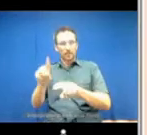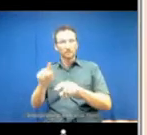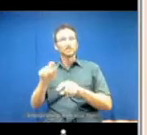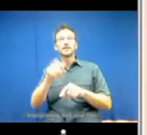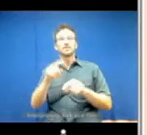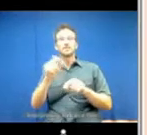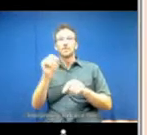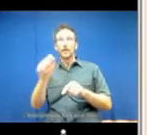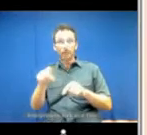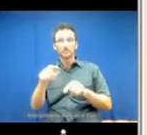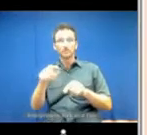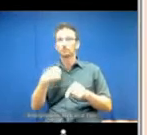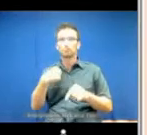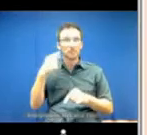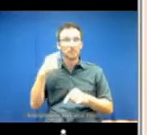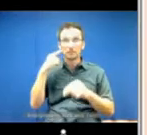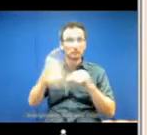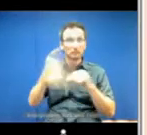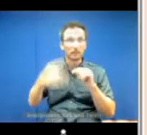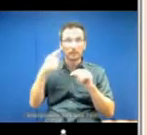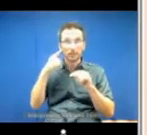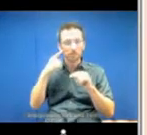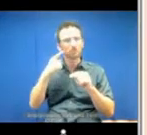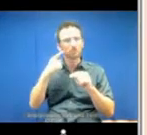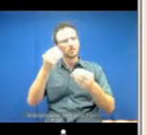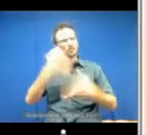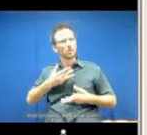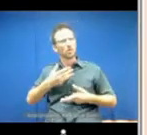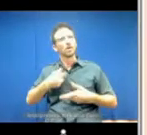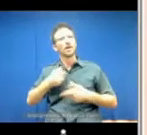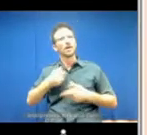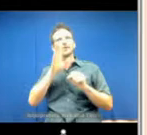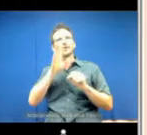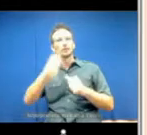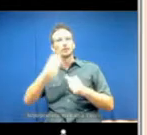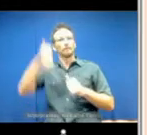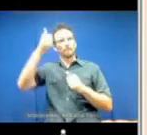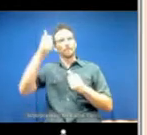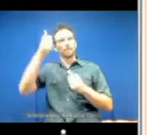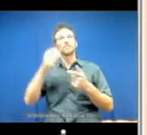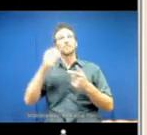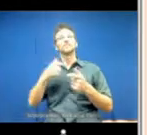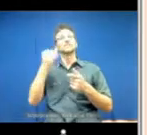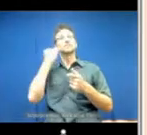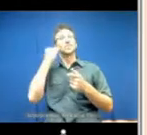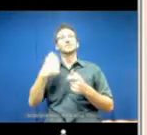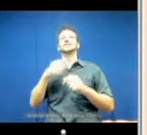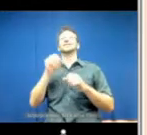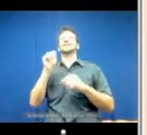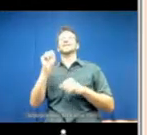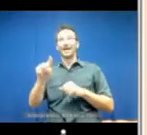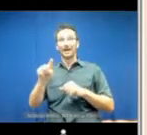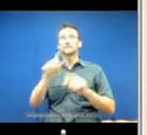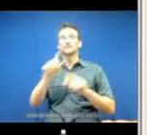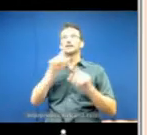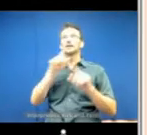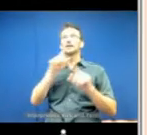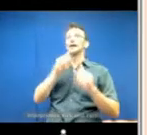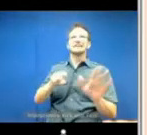louder. If you want to change an answer, that's fine. Just let me know. If you need a